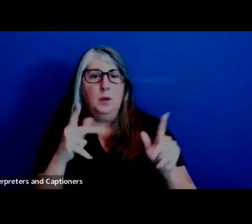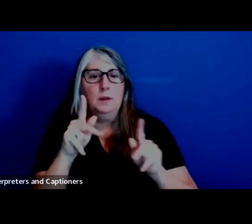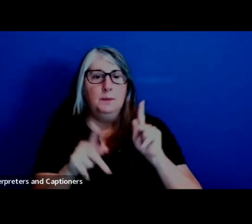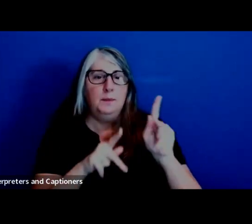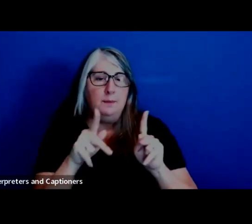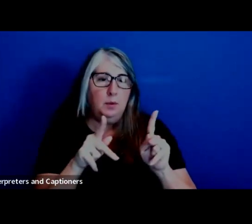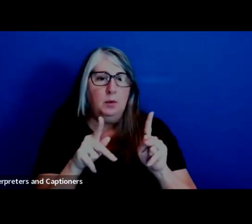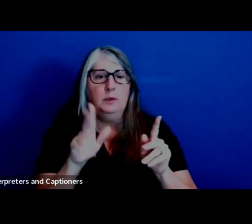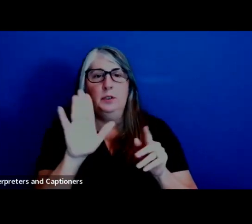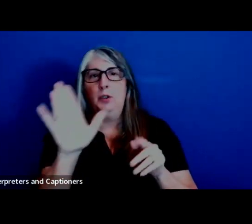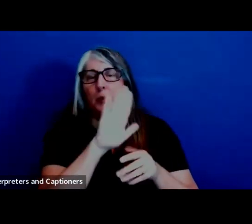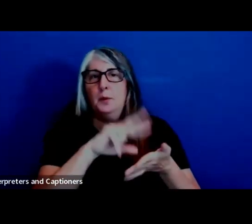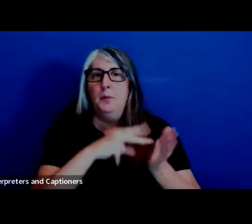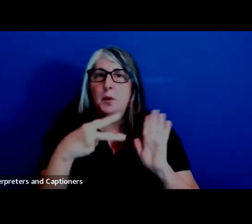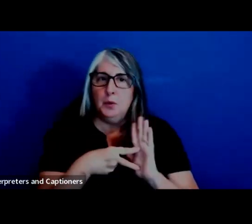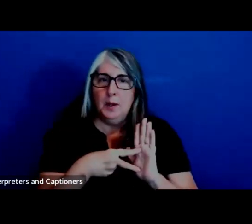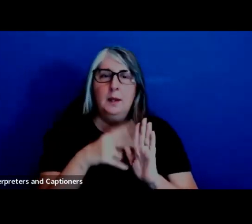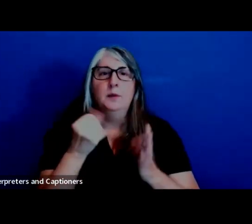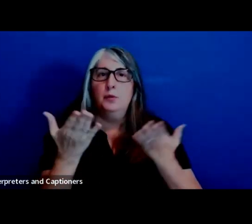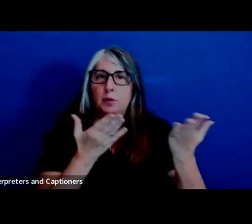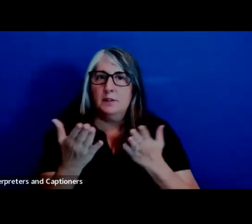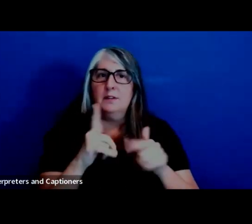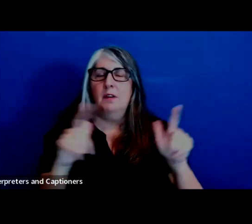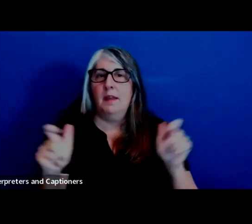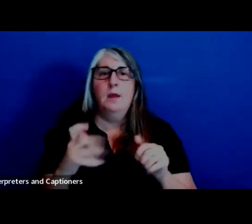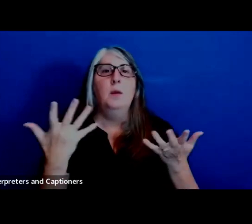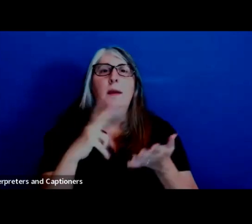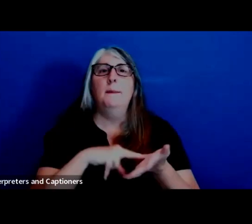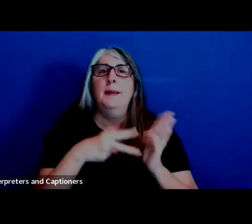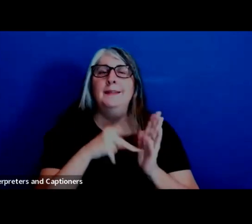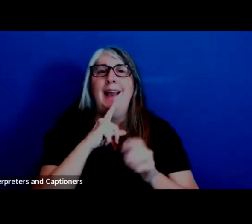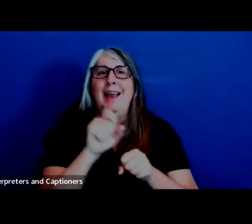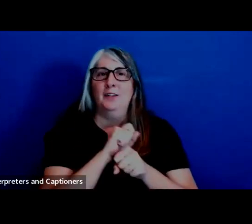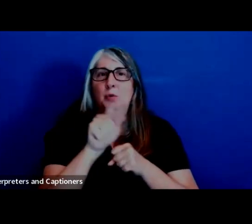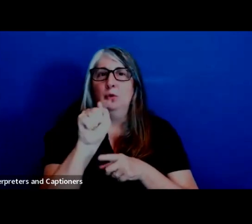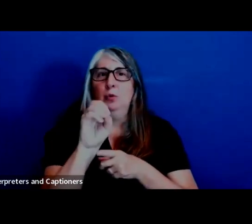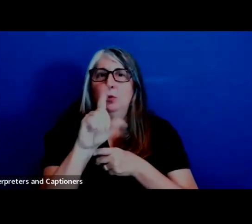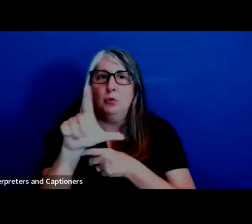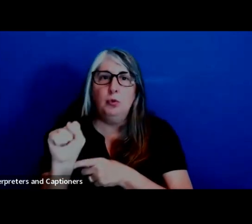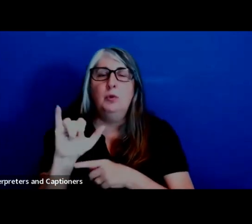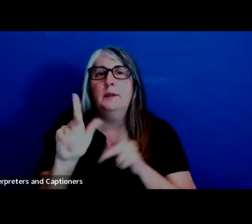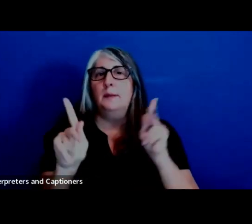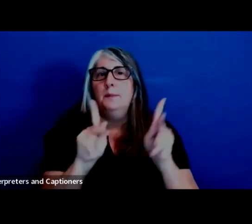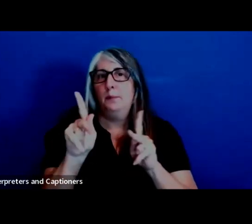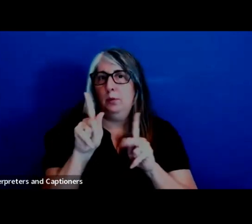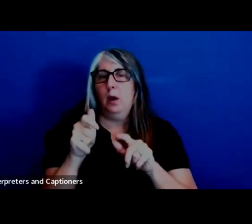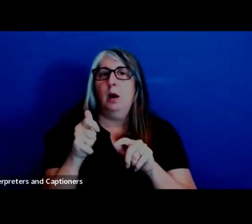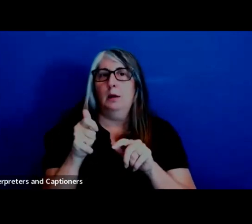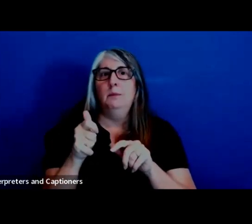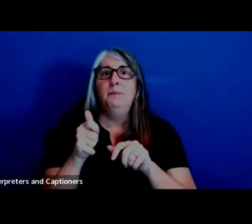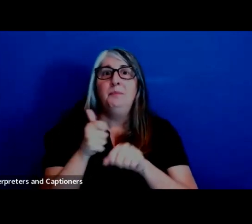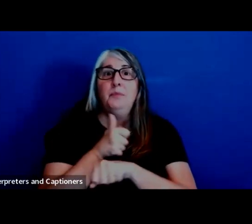your programs and services like the best. It means actual tools that people who are charged with